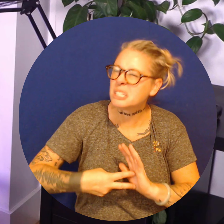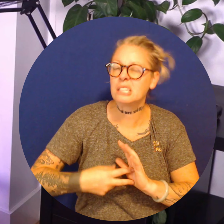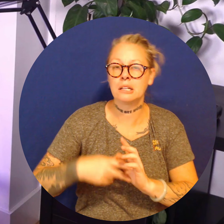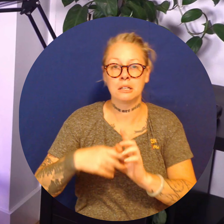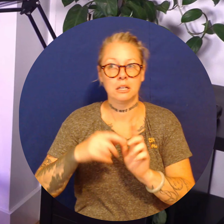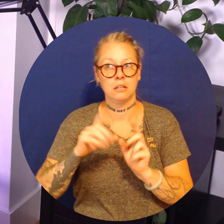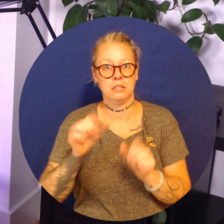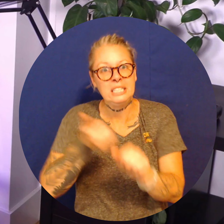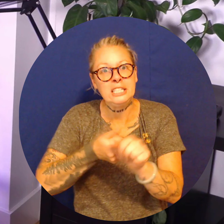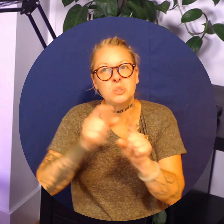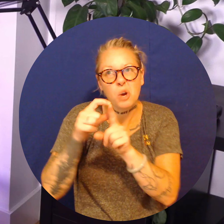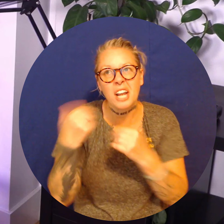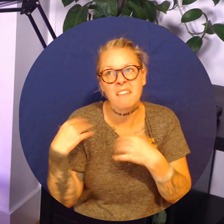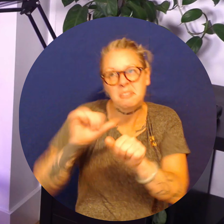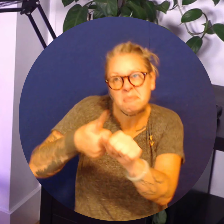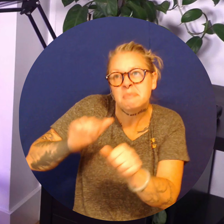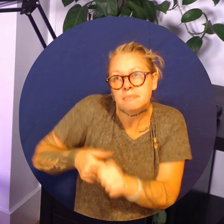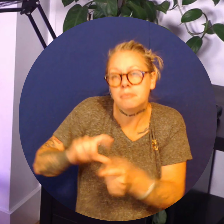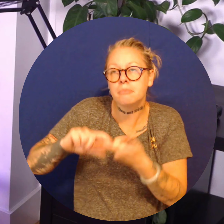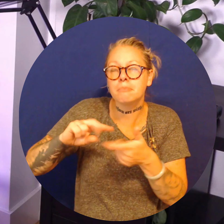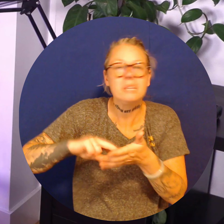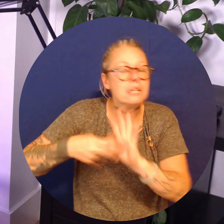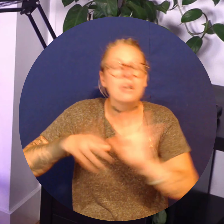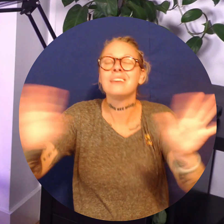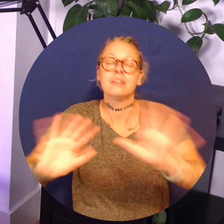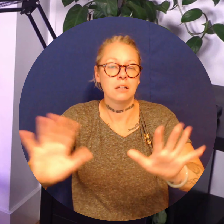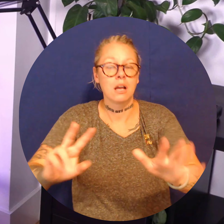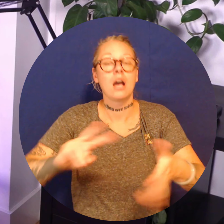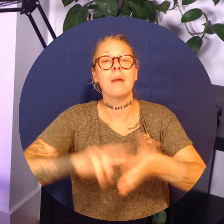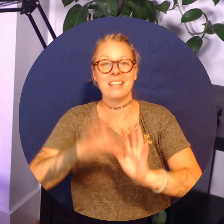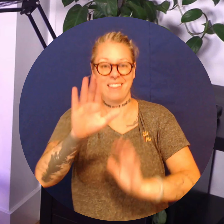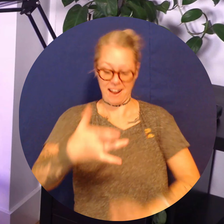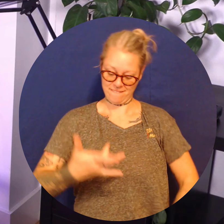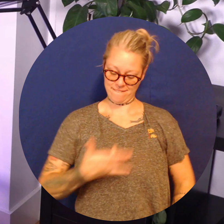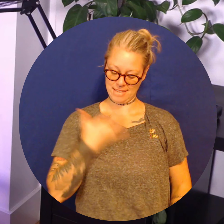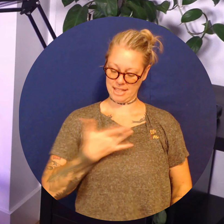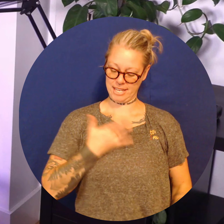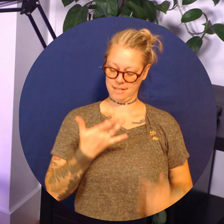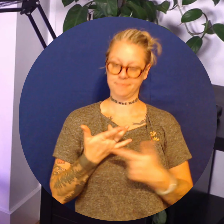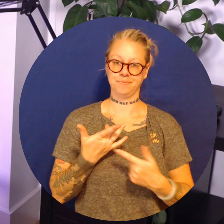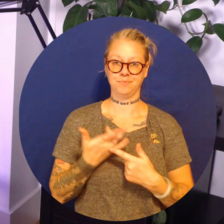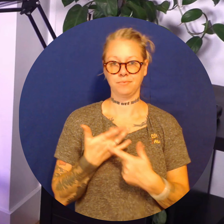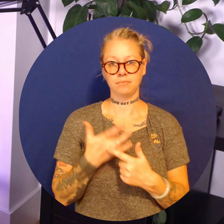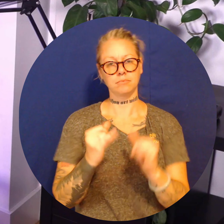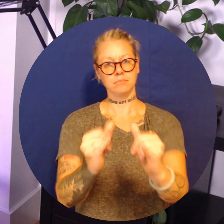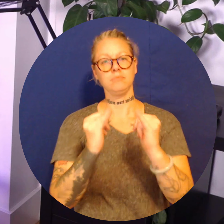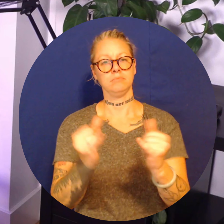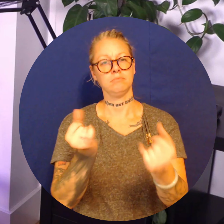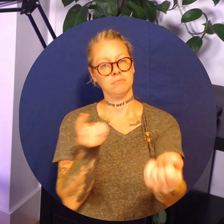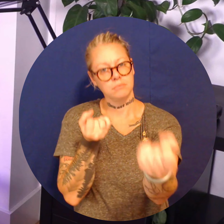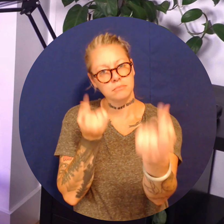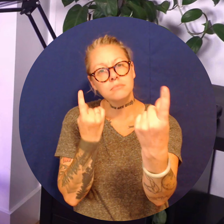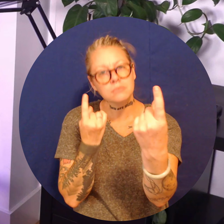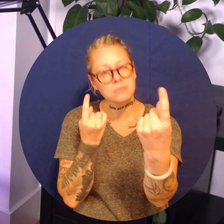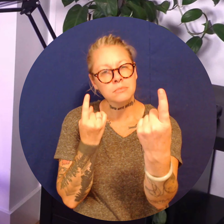and semantics and all that i'm not talking about any of that i'm talking about like a feeling um